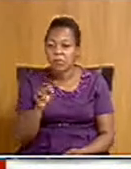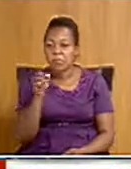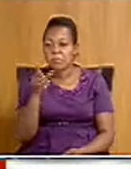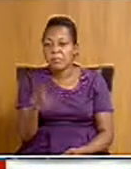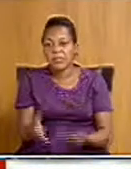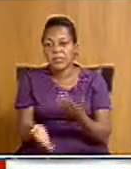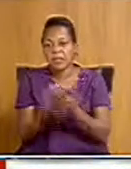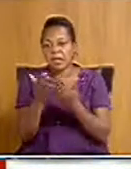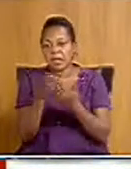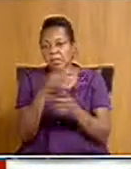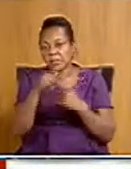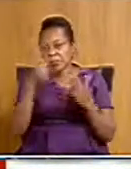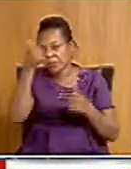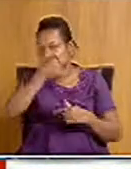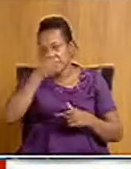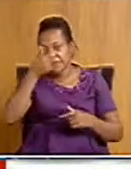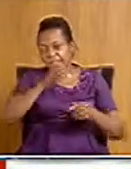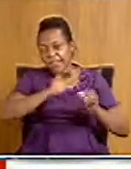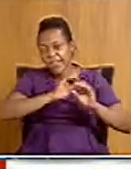Nobody cares about Africa.